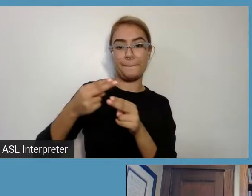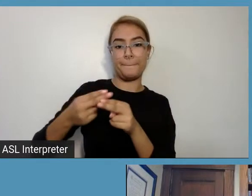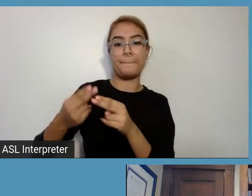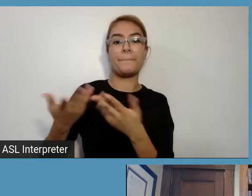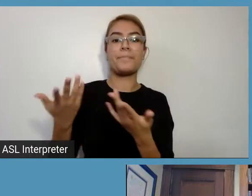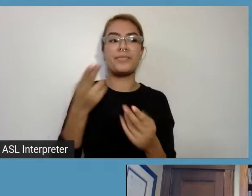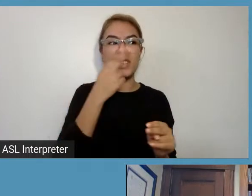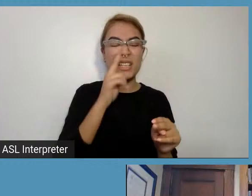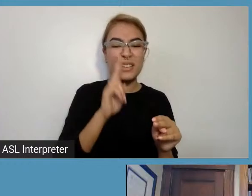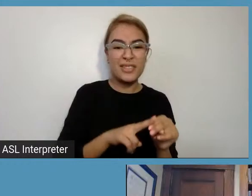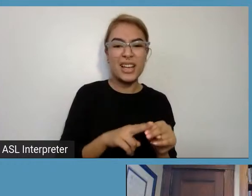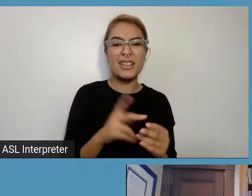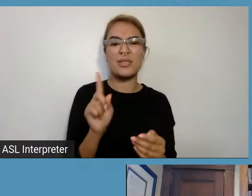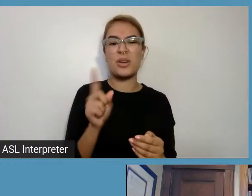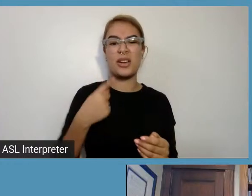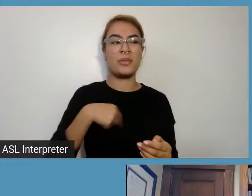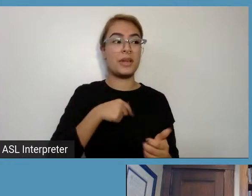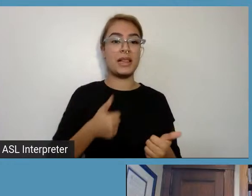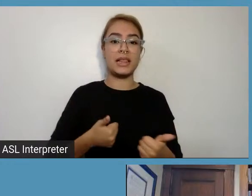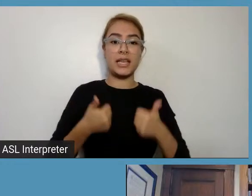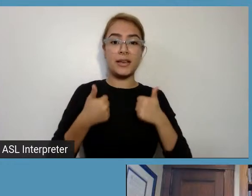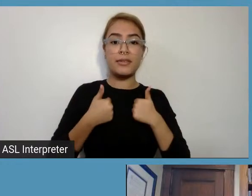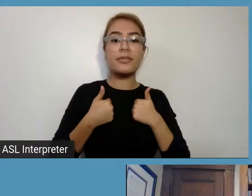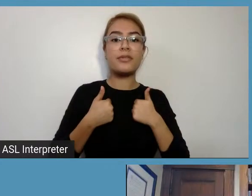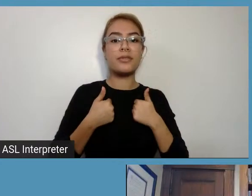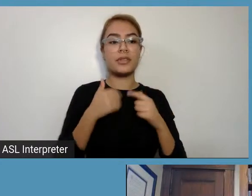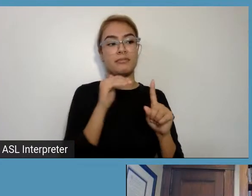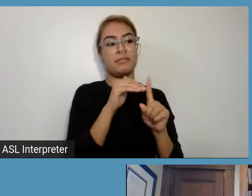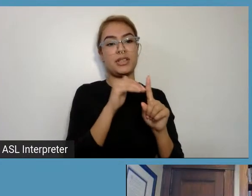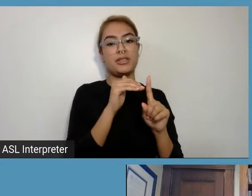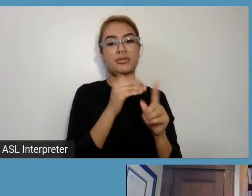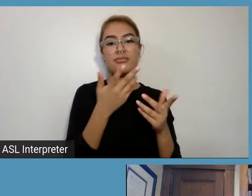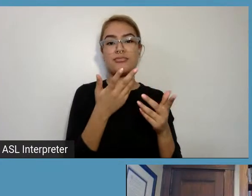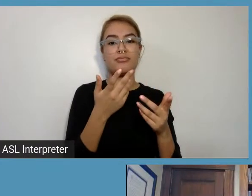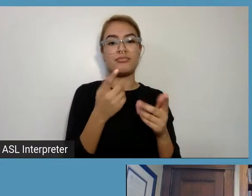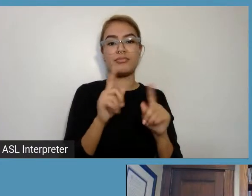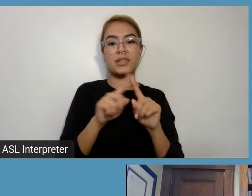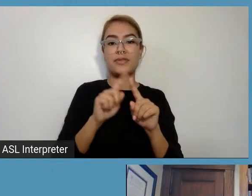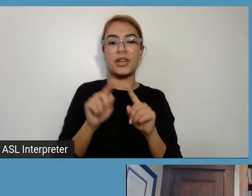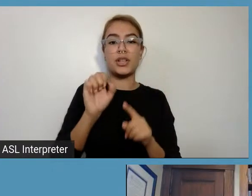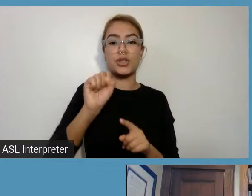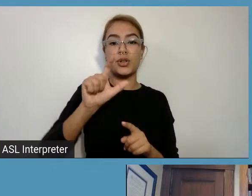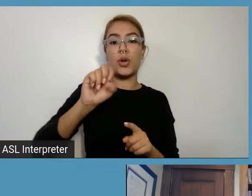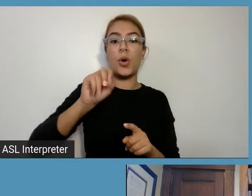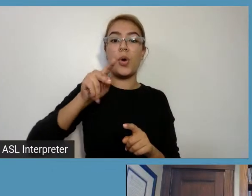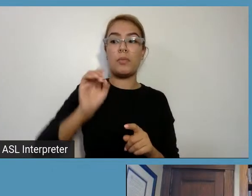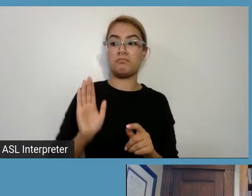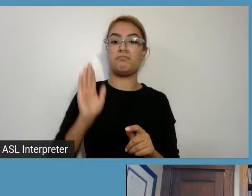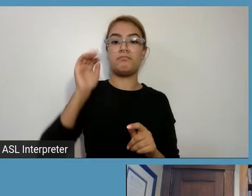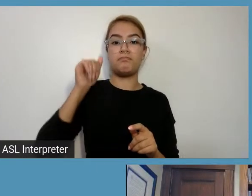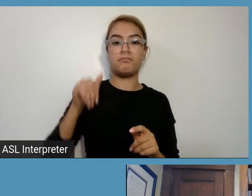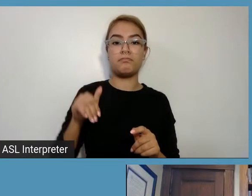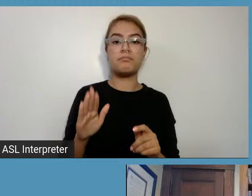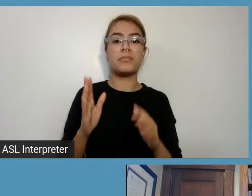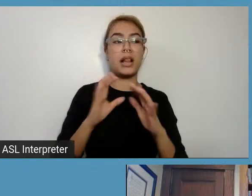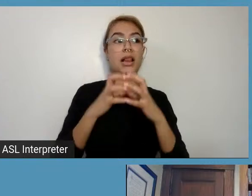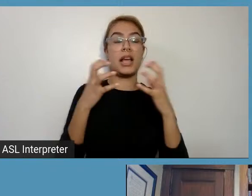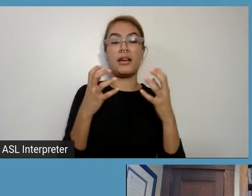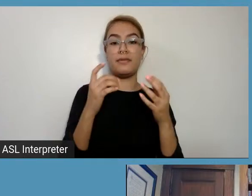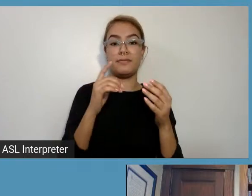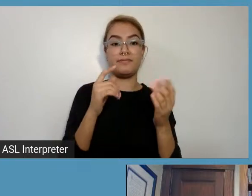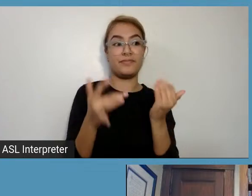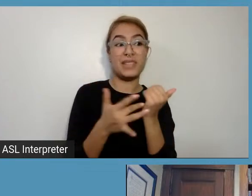it's fun to where we live. It's referred to a lot of times as Silicon Slopes. We've got a huge technology hub right